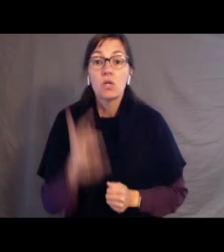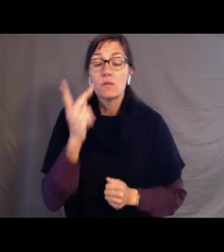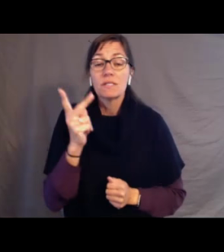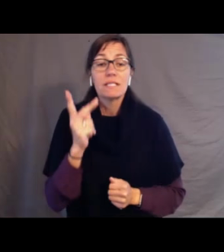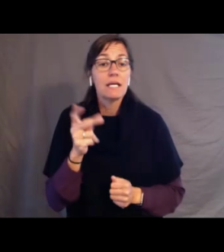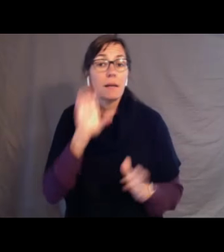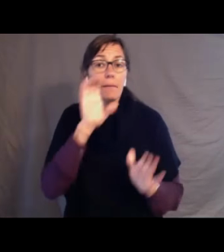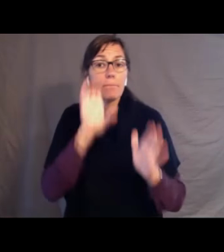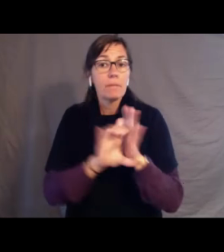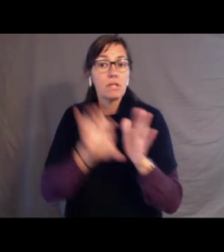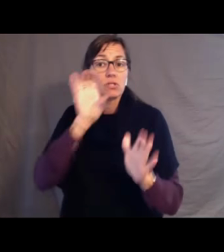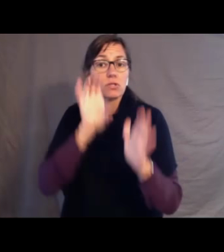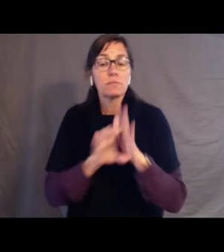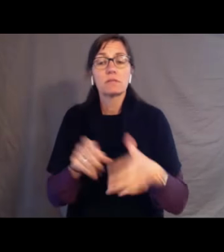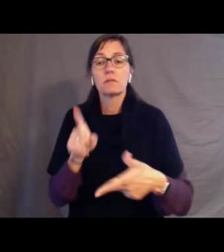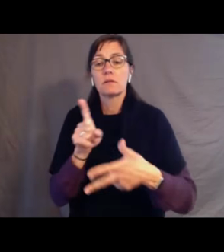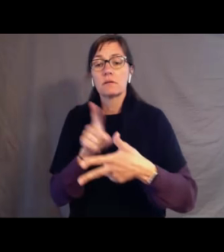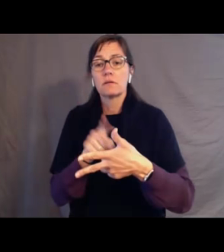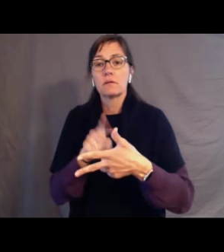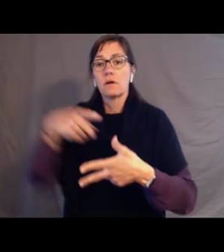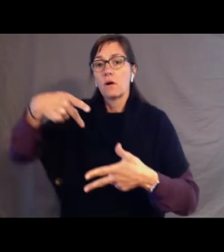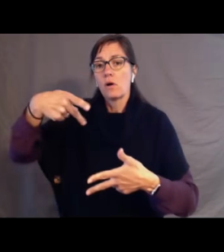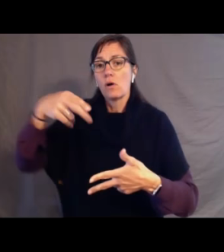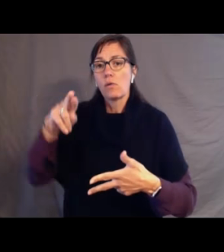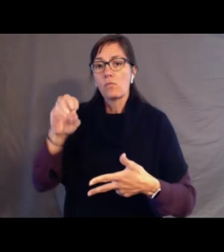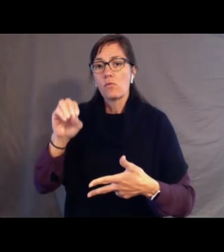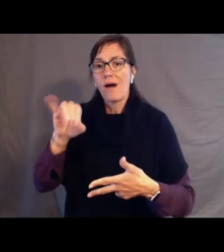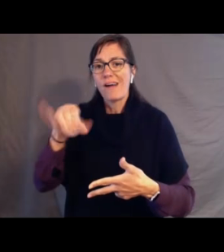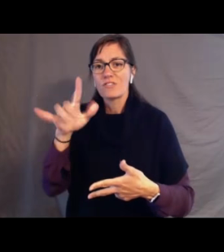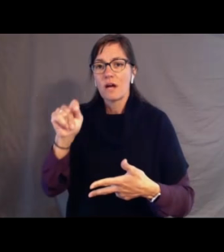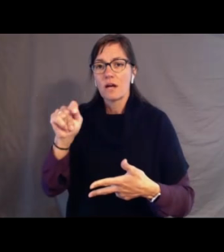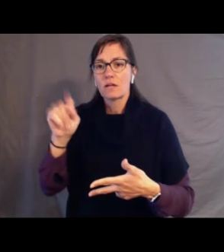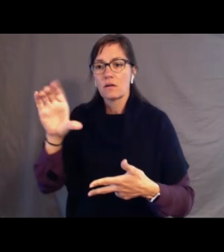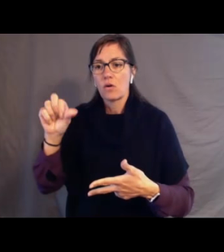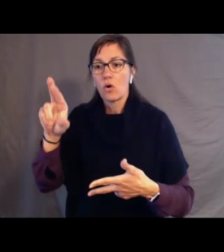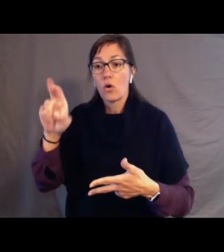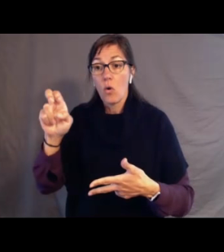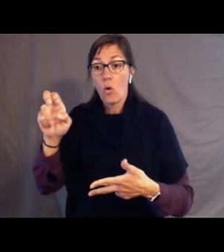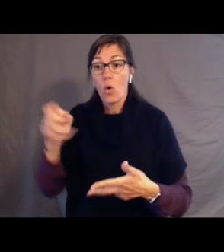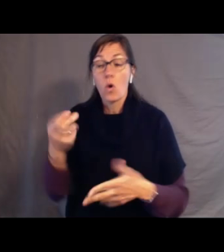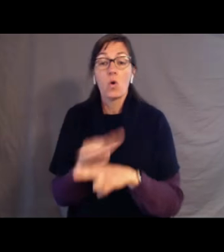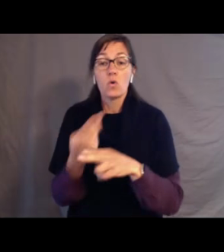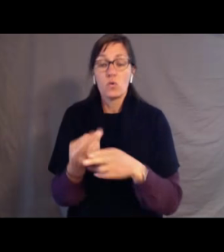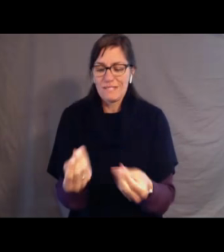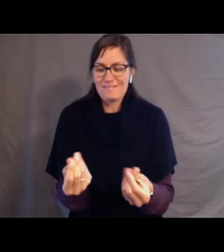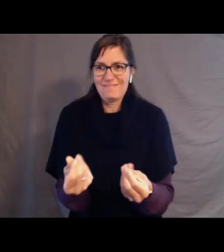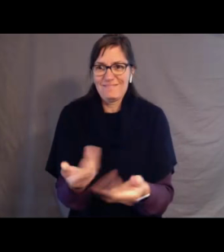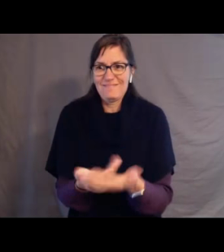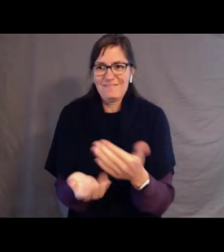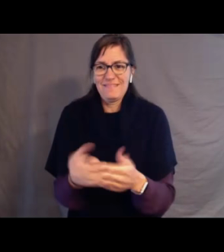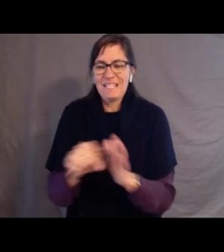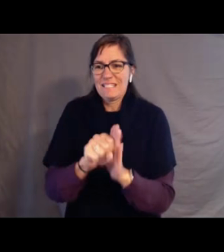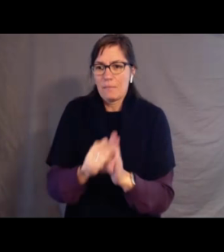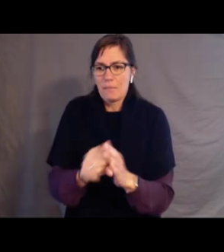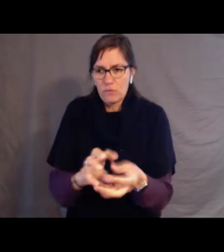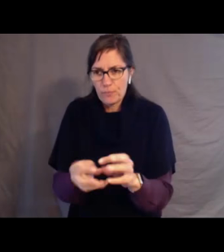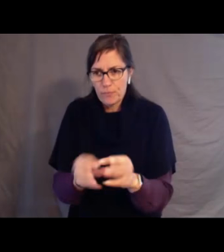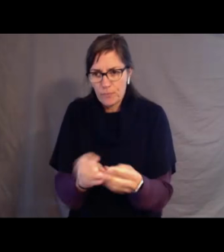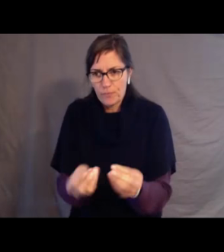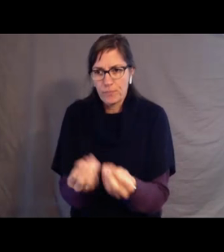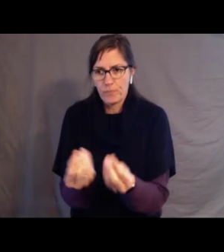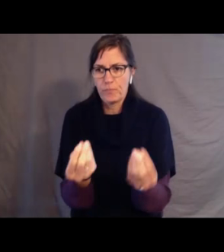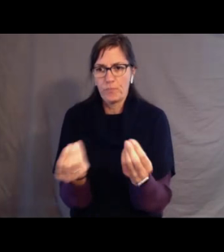is a whole approach to using tactile symbols, universal, tangible symbols, typically